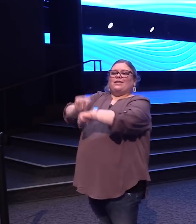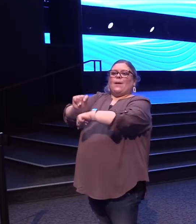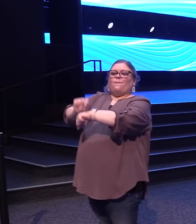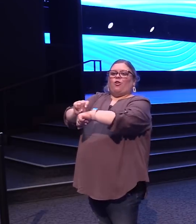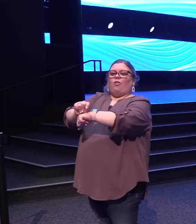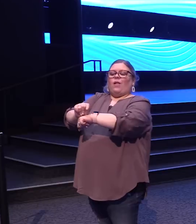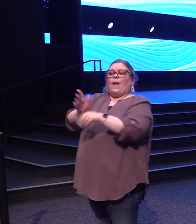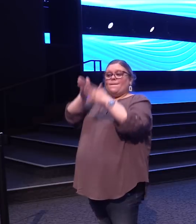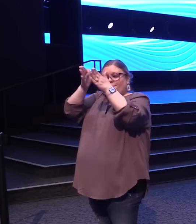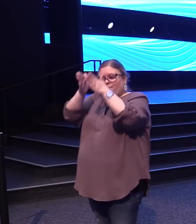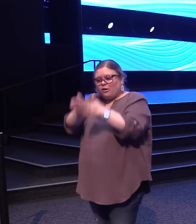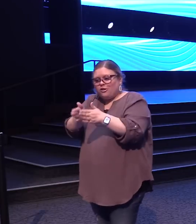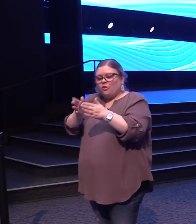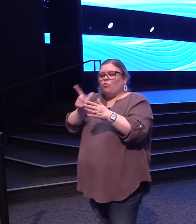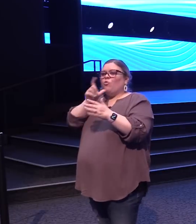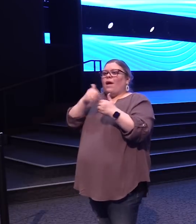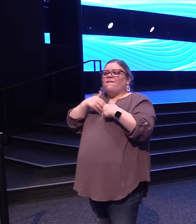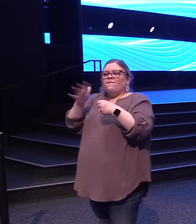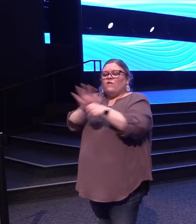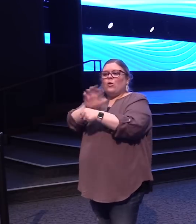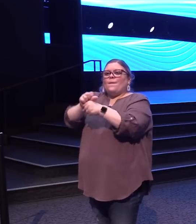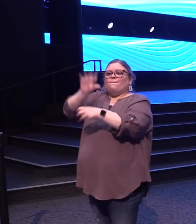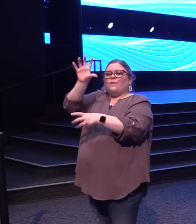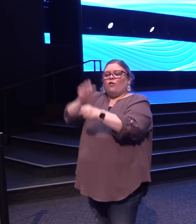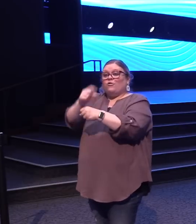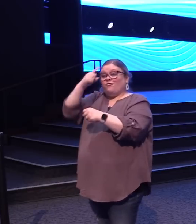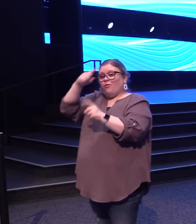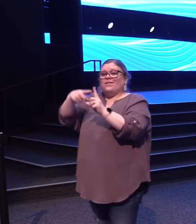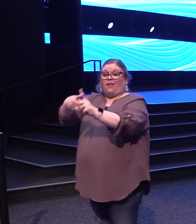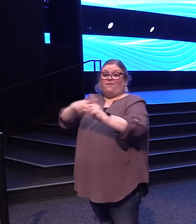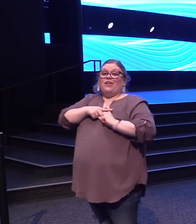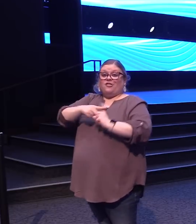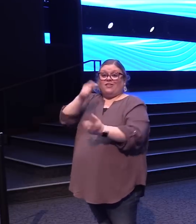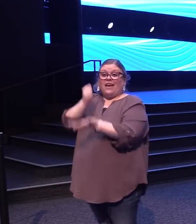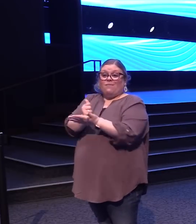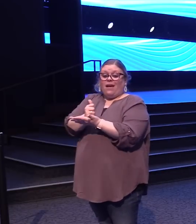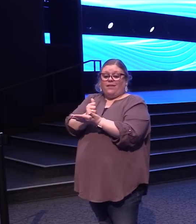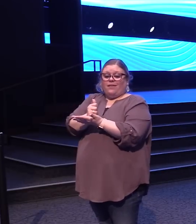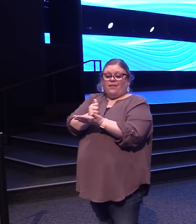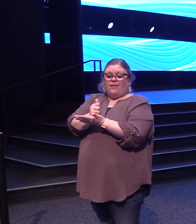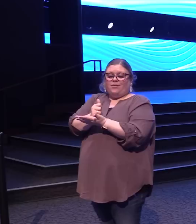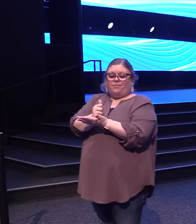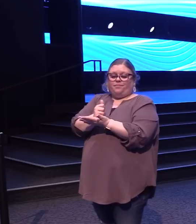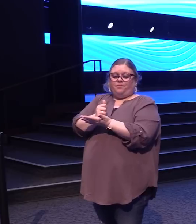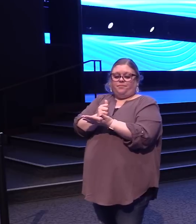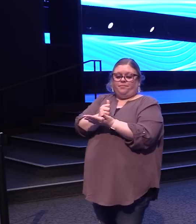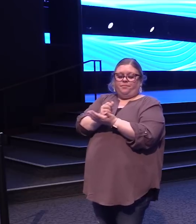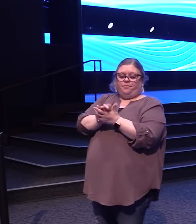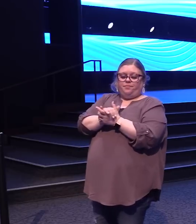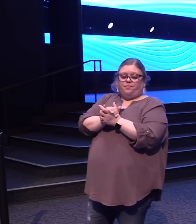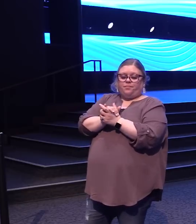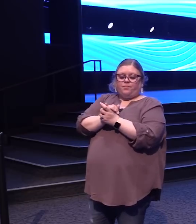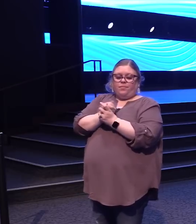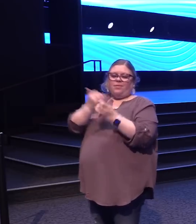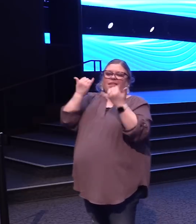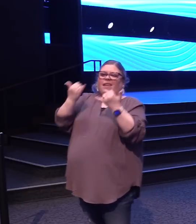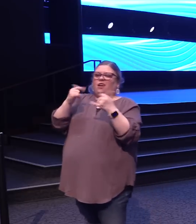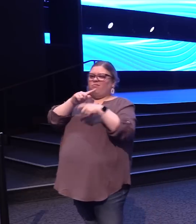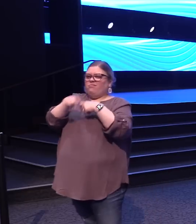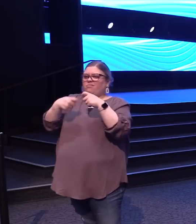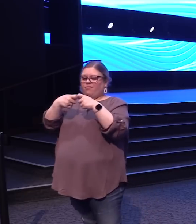a place of the miracle of salvation. Amen. And right as we come to the